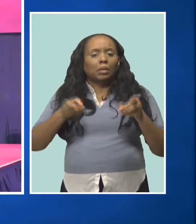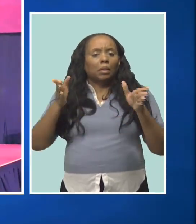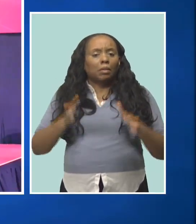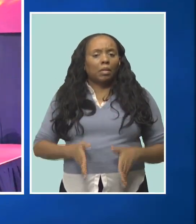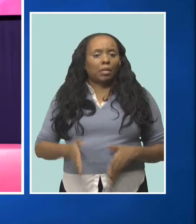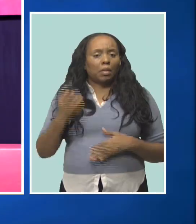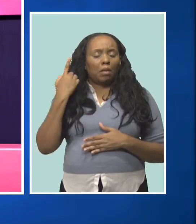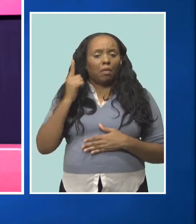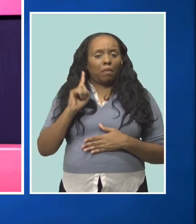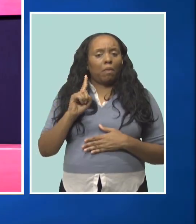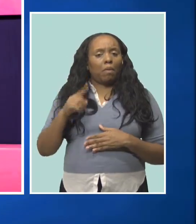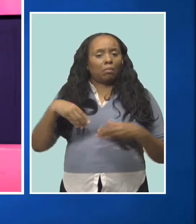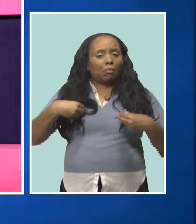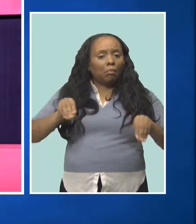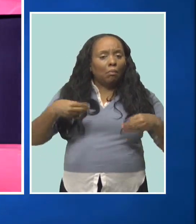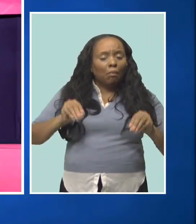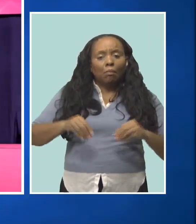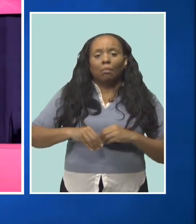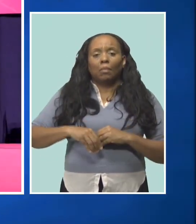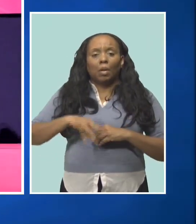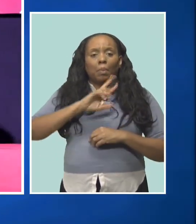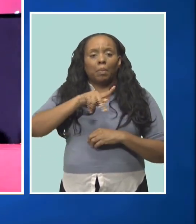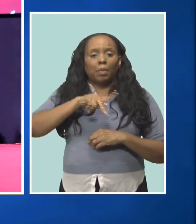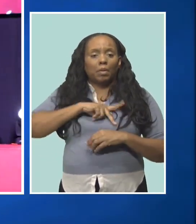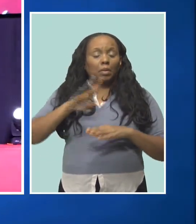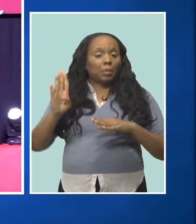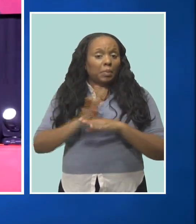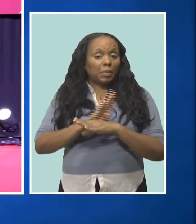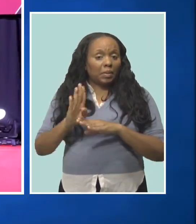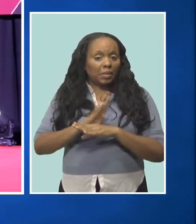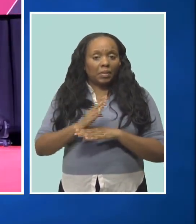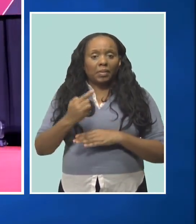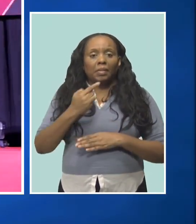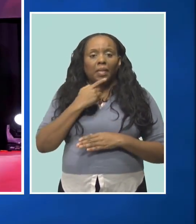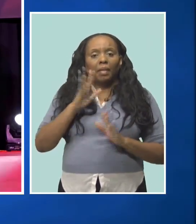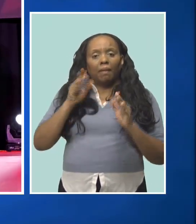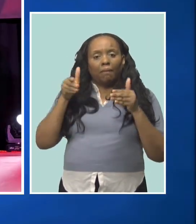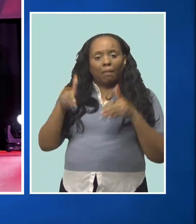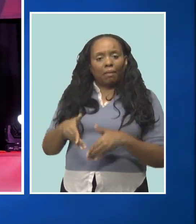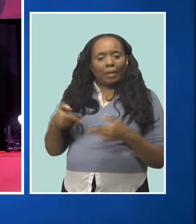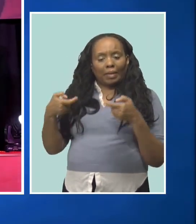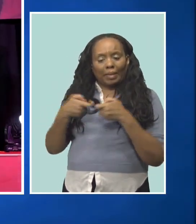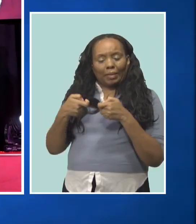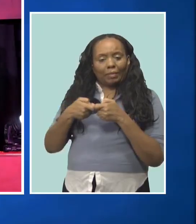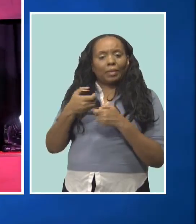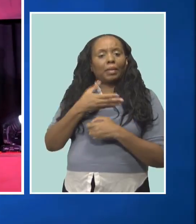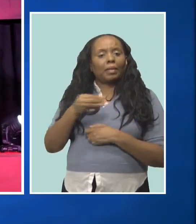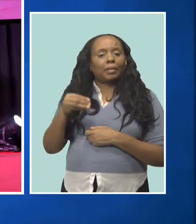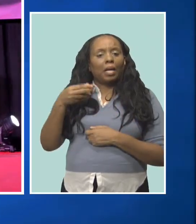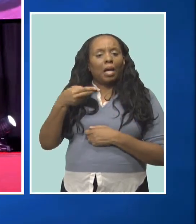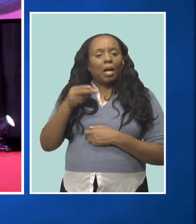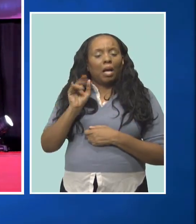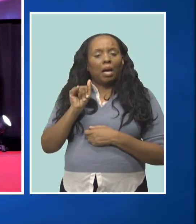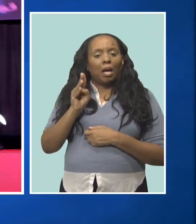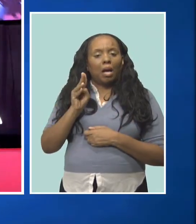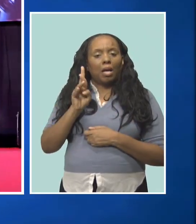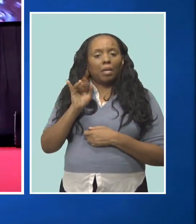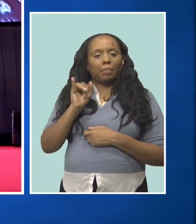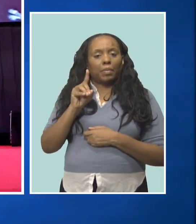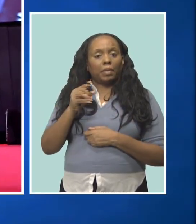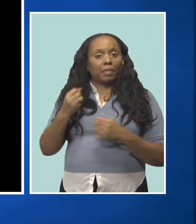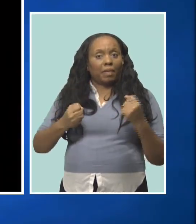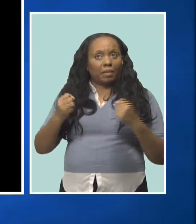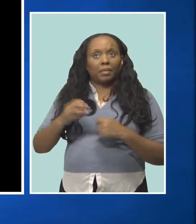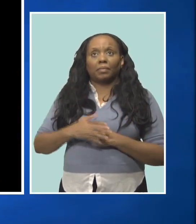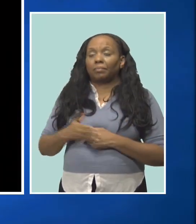Channels, Personal and Business Banking, Michelle Whitelaw, says they focused on electric and hybrid vehicles. Our